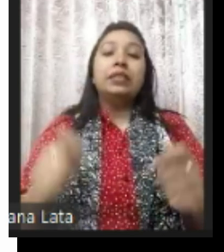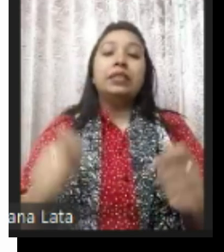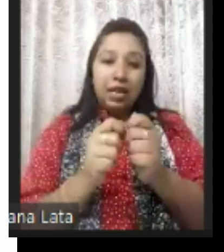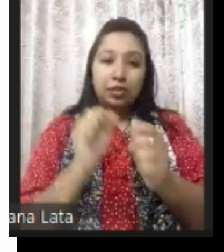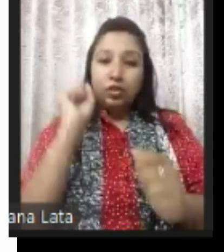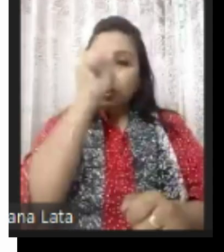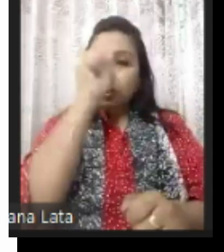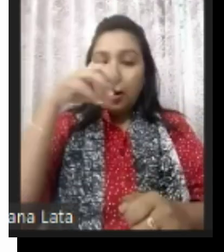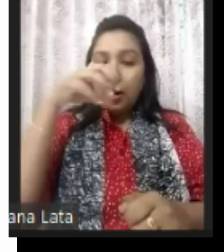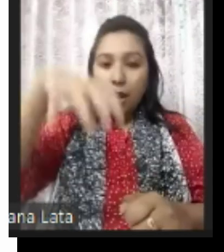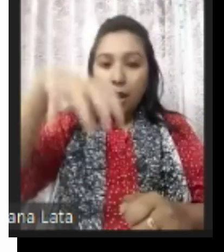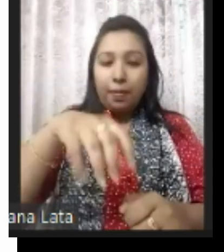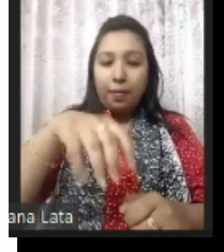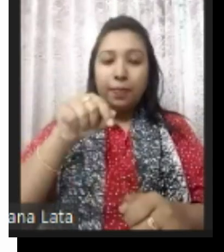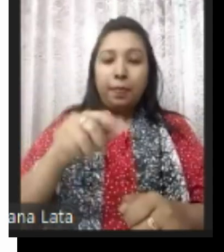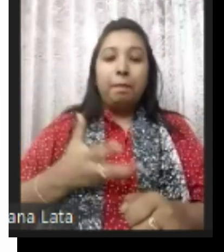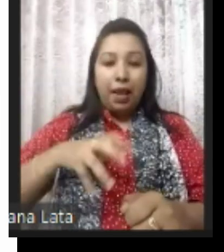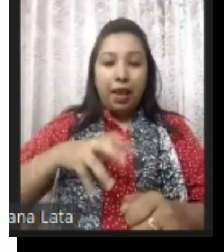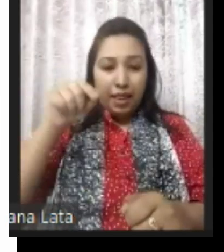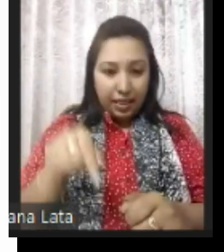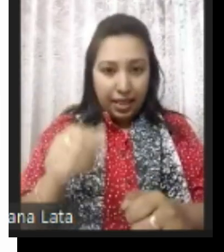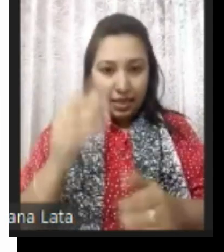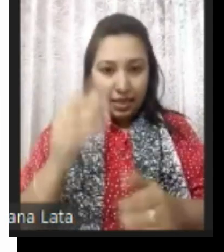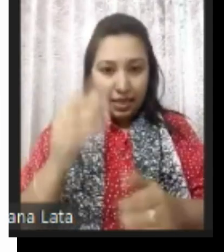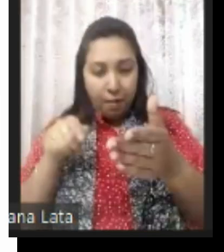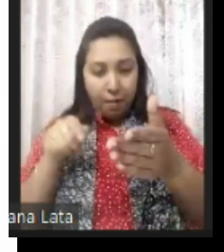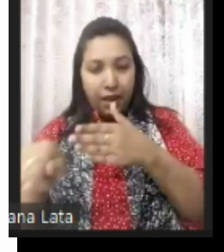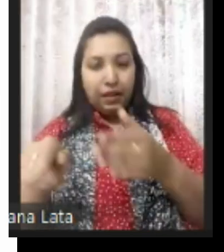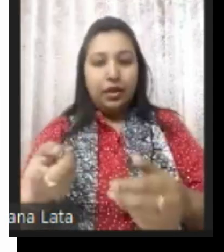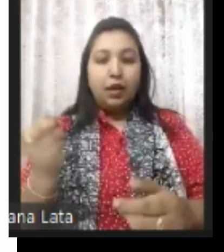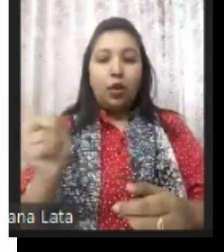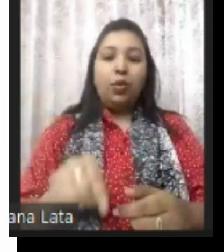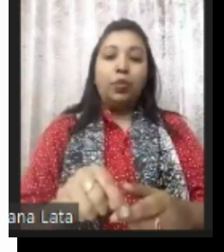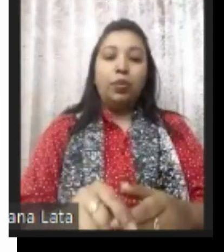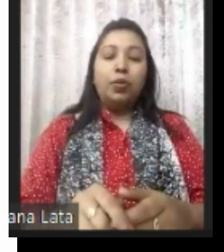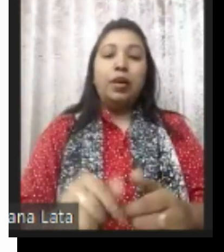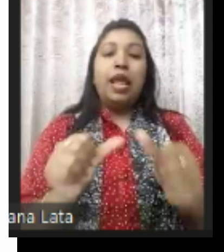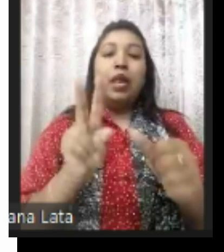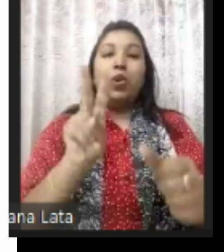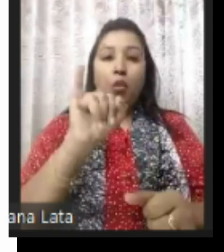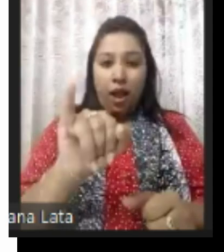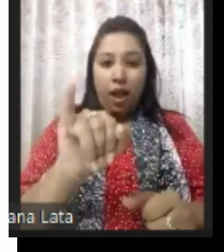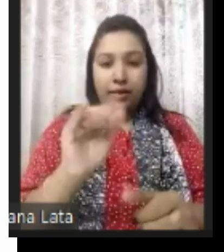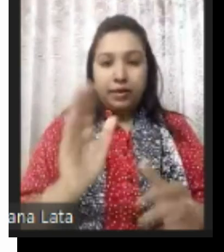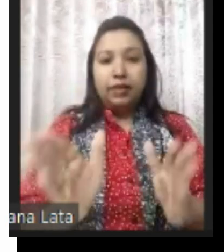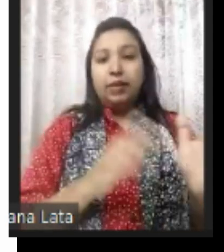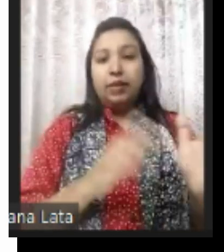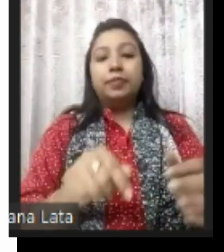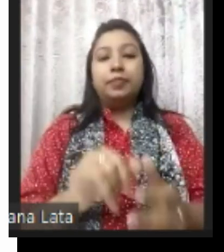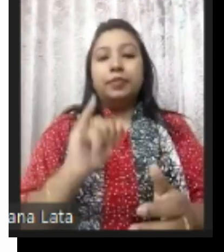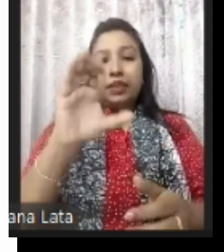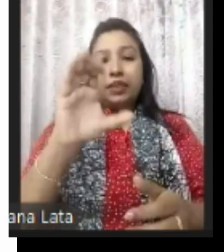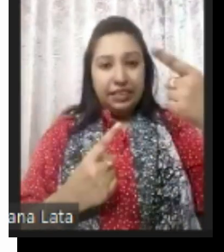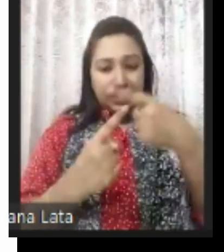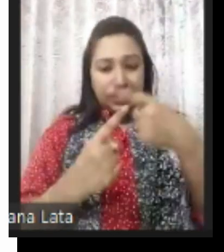Society Bangladesh chapter, and also A2I and ICT